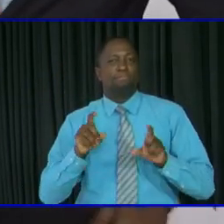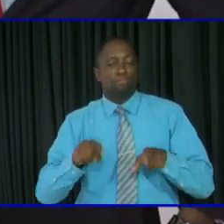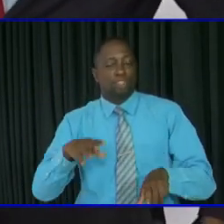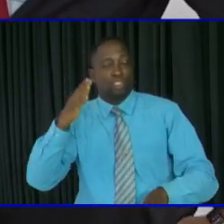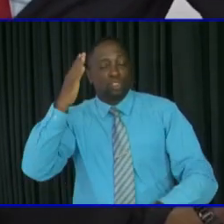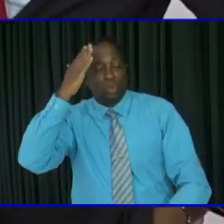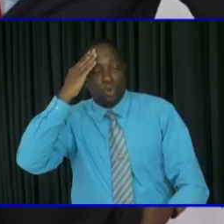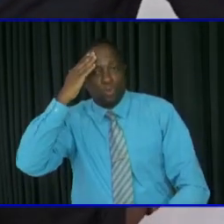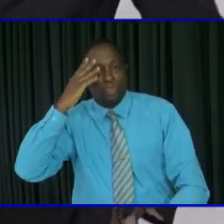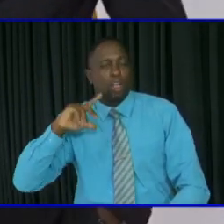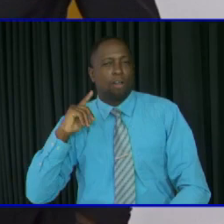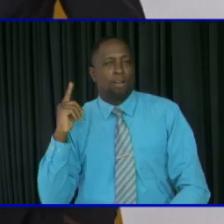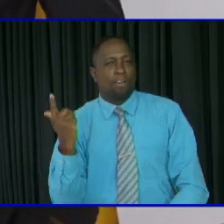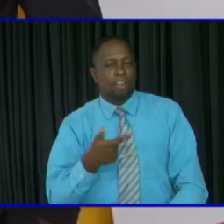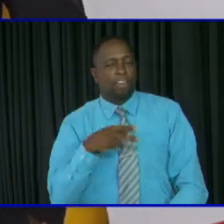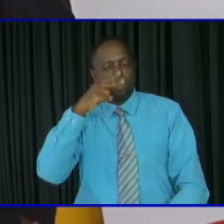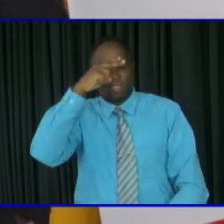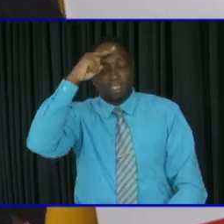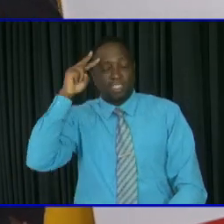the virgins,